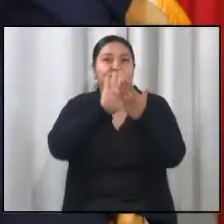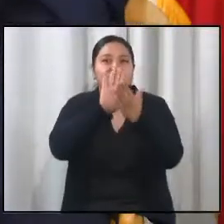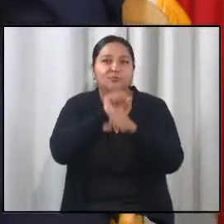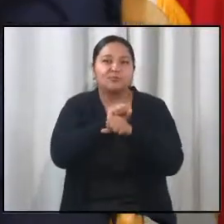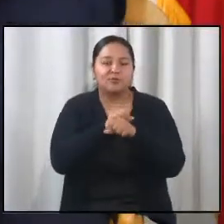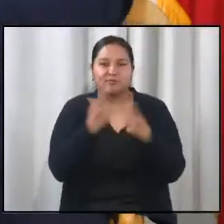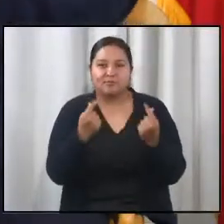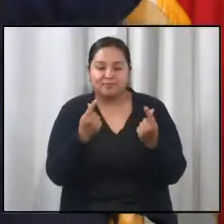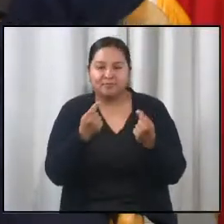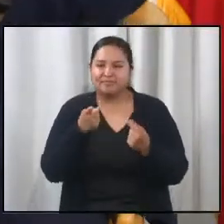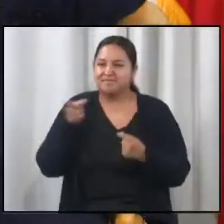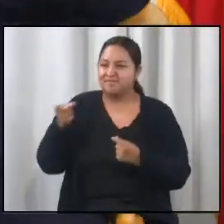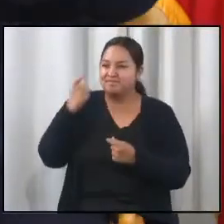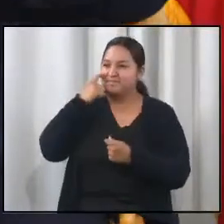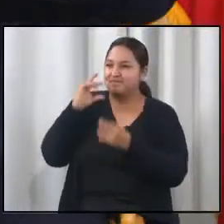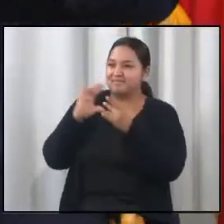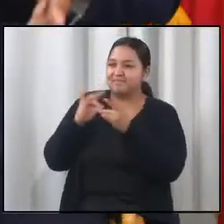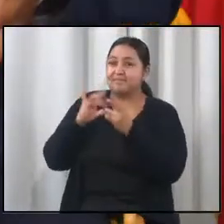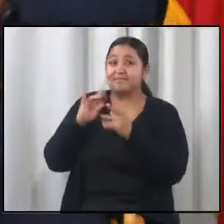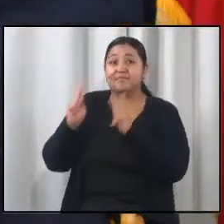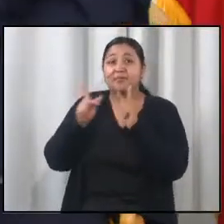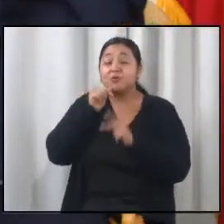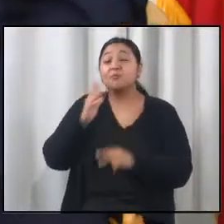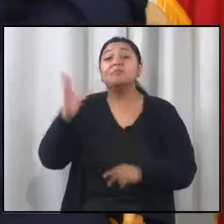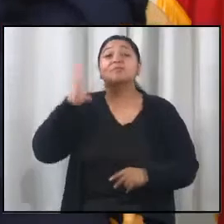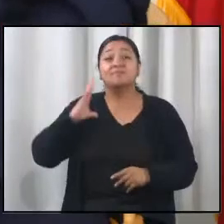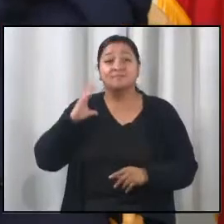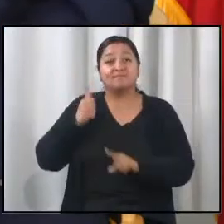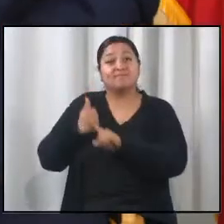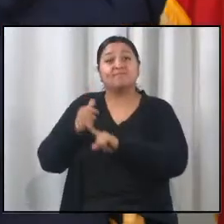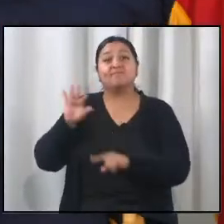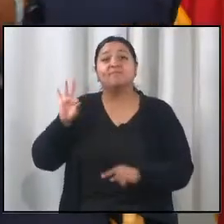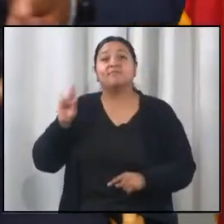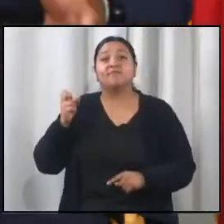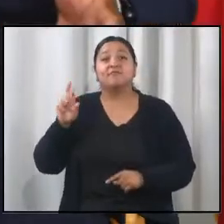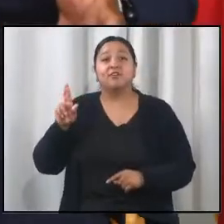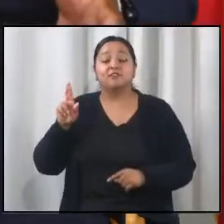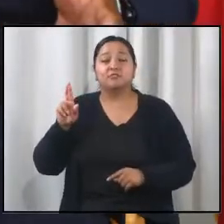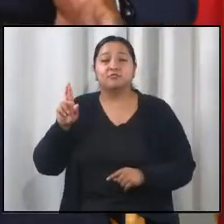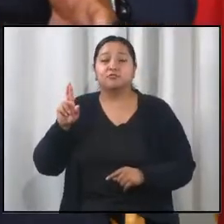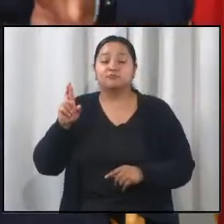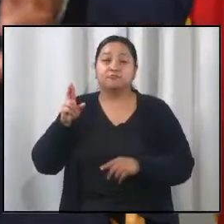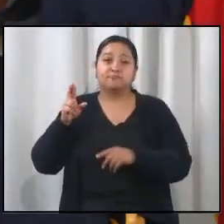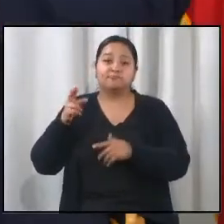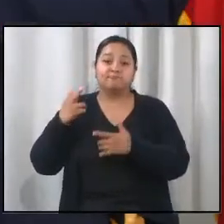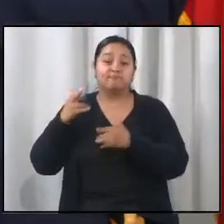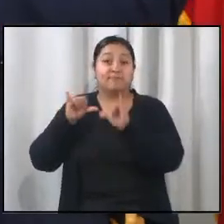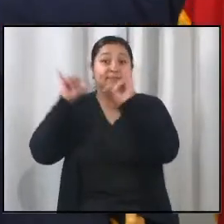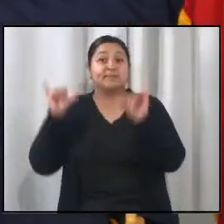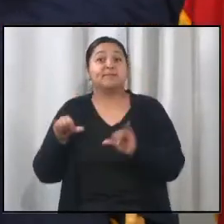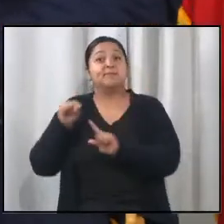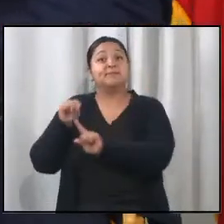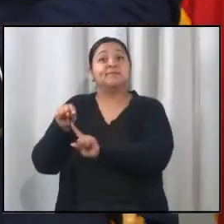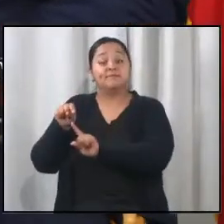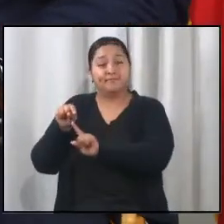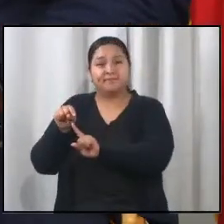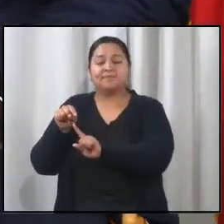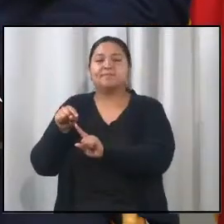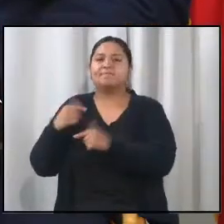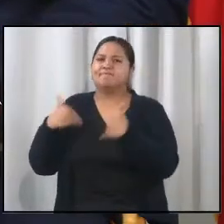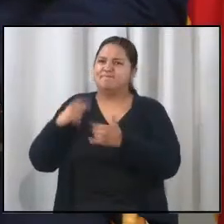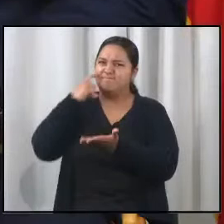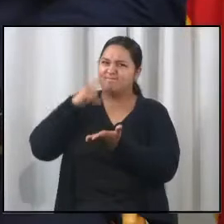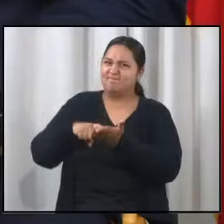highlighted, who were formerly in the foster care system, are a significant driver of